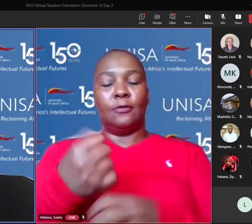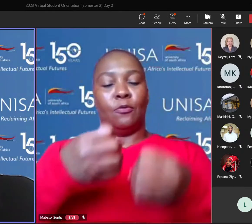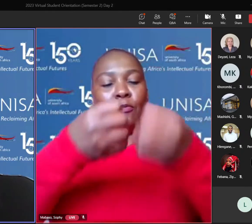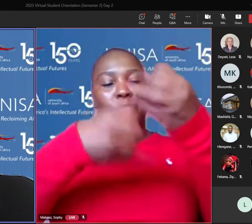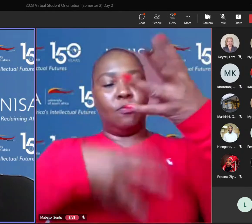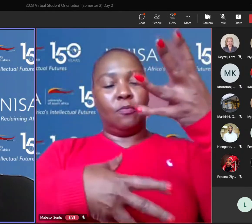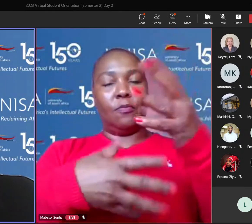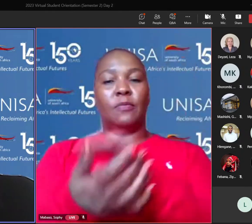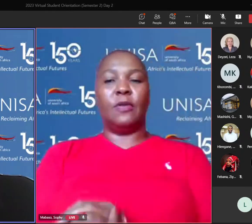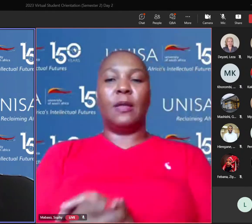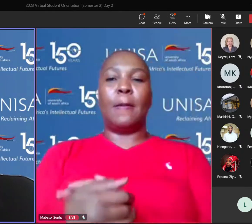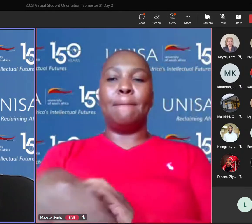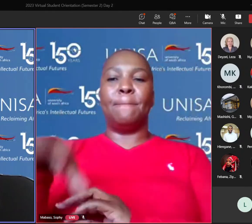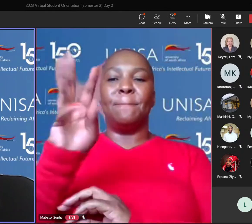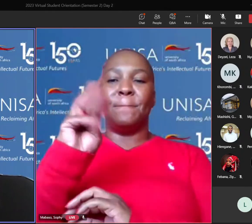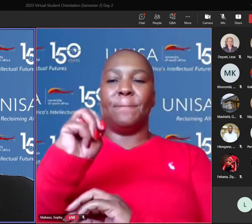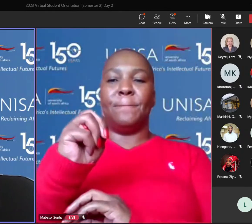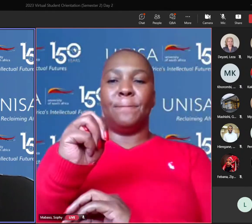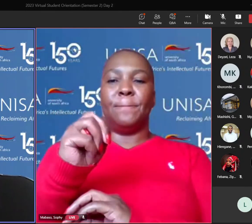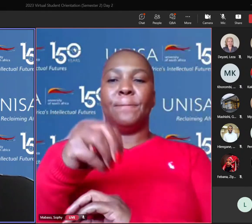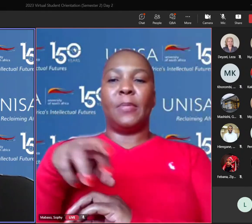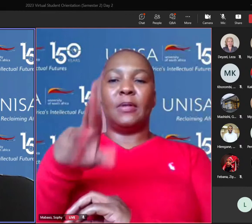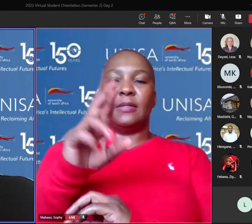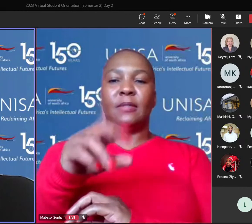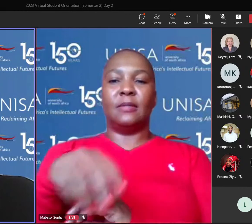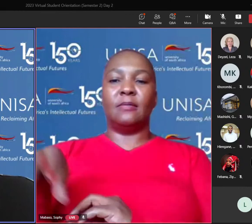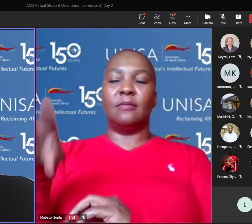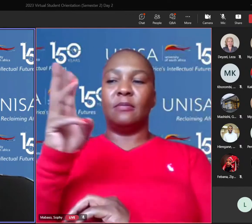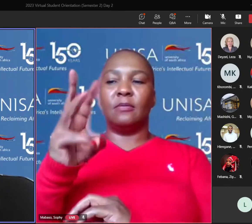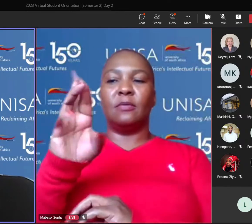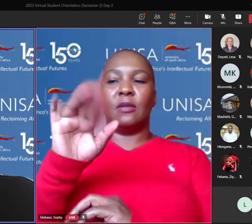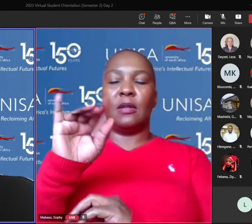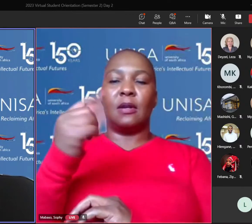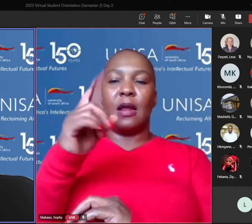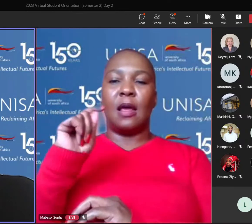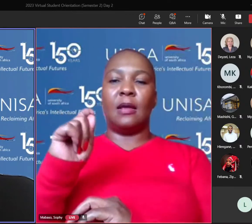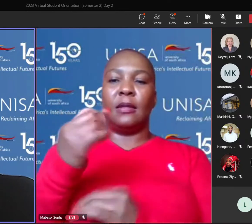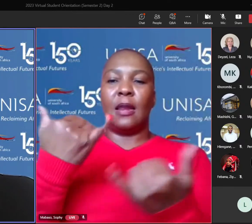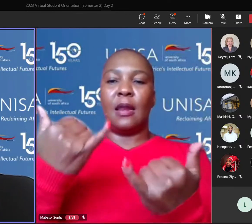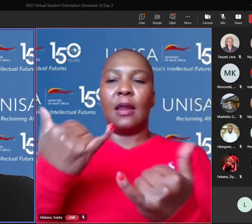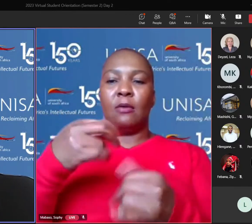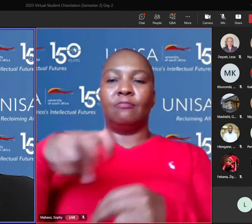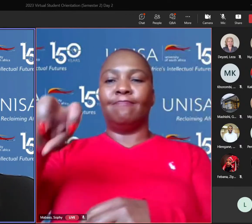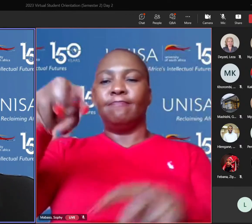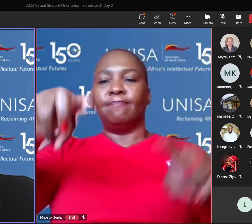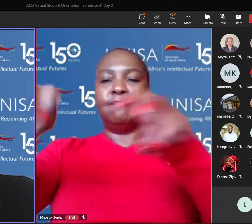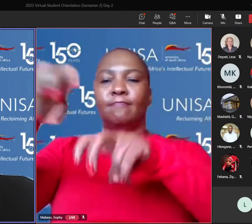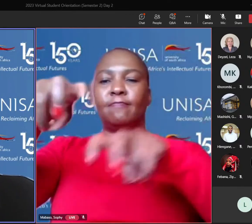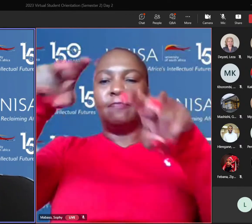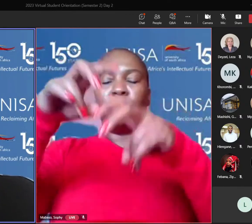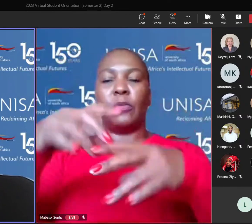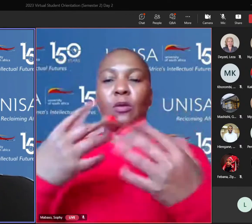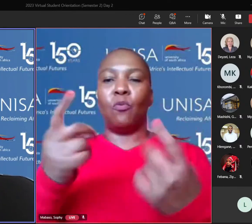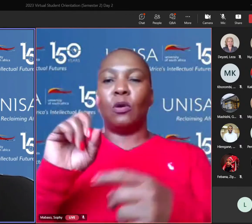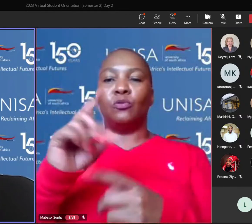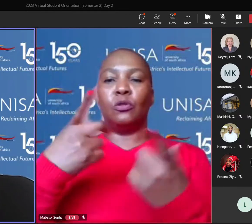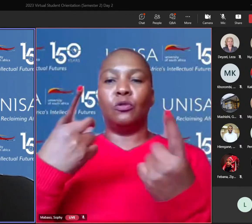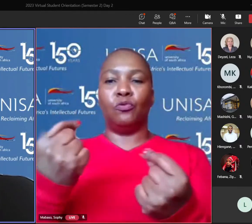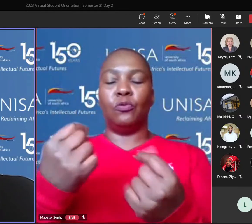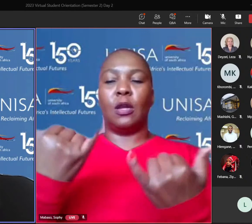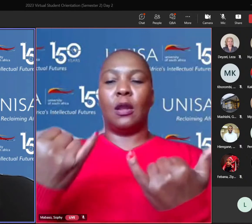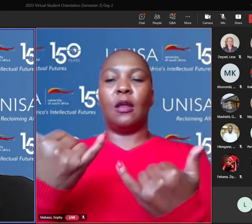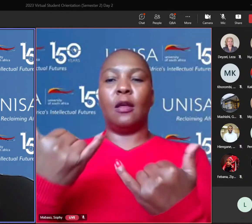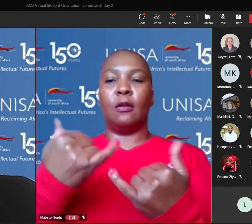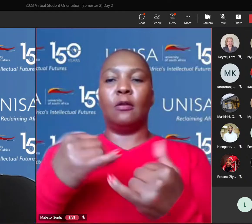it's Mr. Wright, and he's currently traveling and he's held up at the minute. So what we're going to do is we're going to move on to the